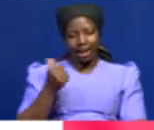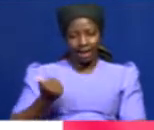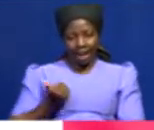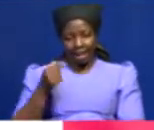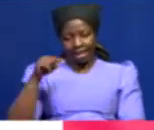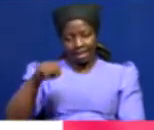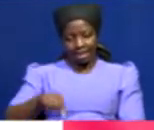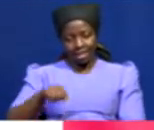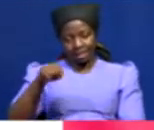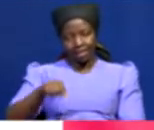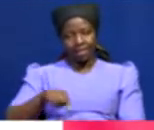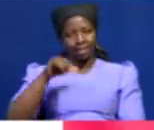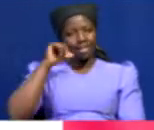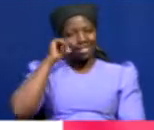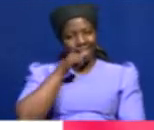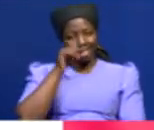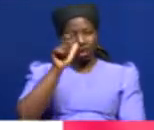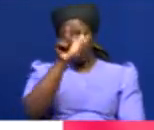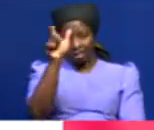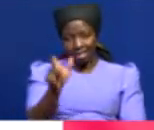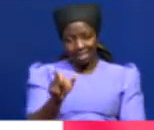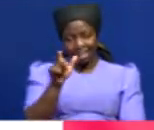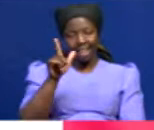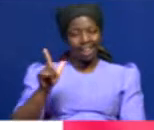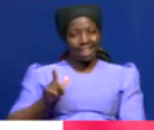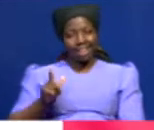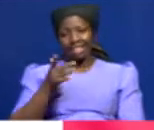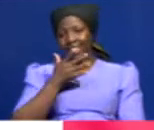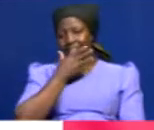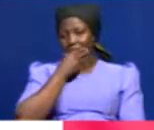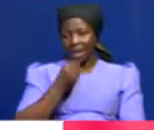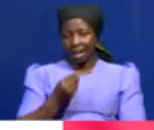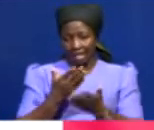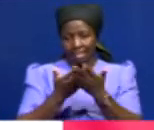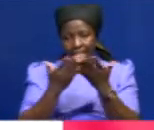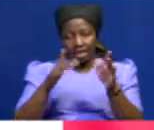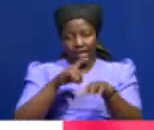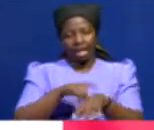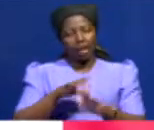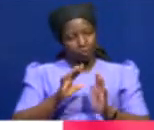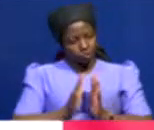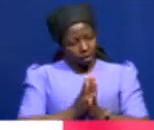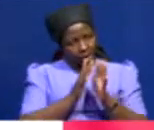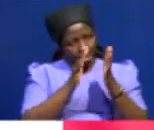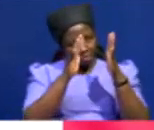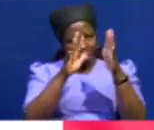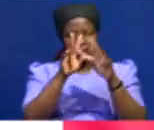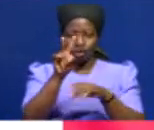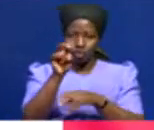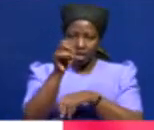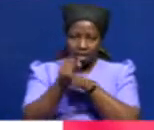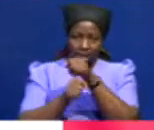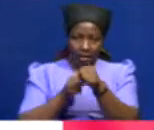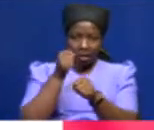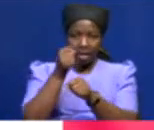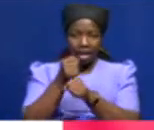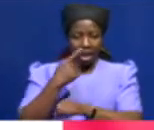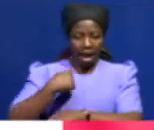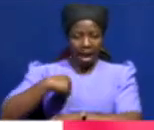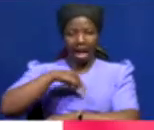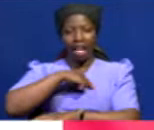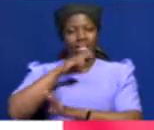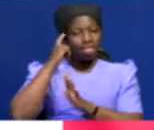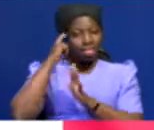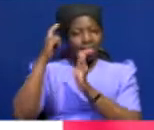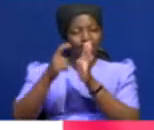this great continent. Ladies and gentlemen, as we celebrate 20 years, we acknowledge